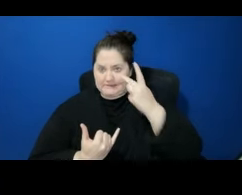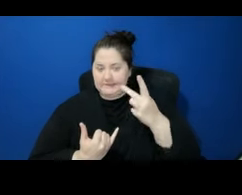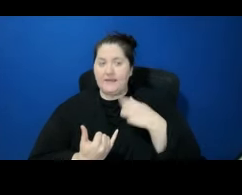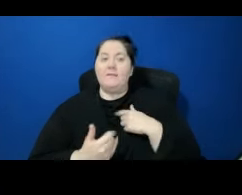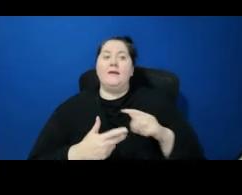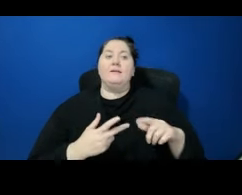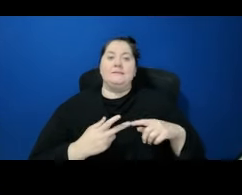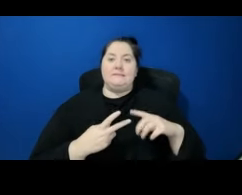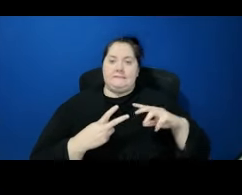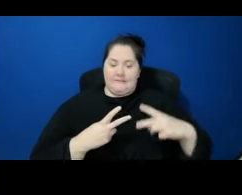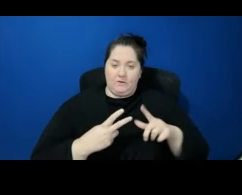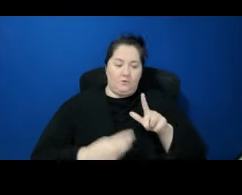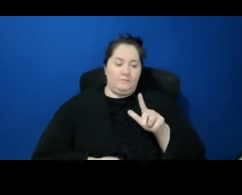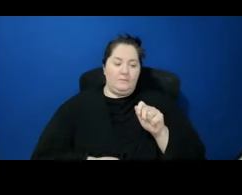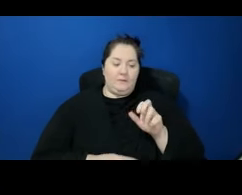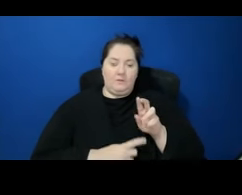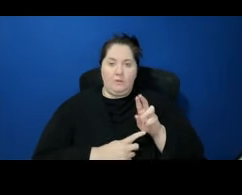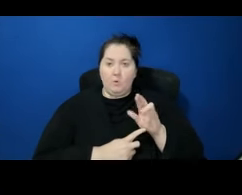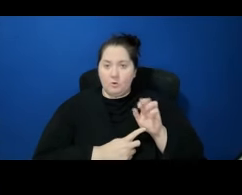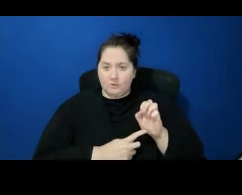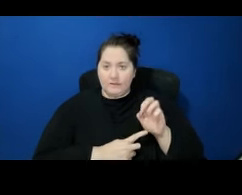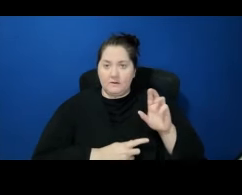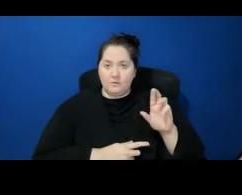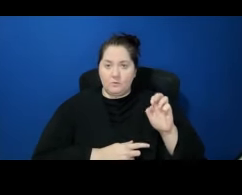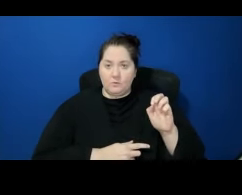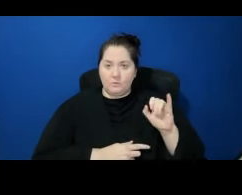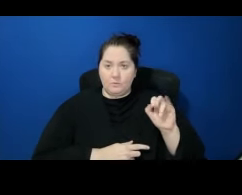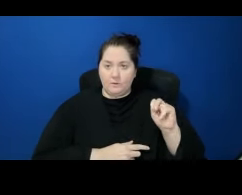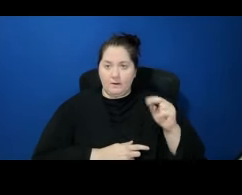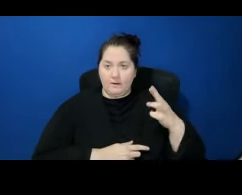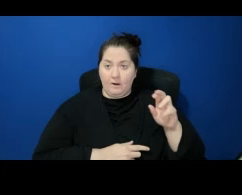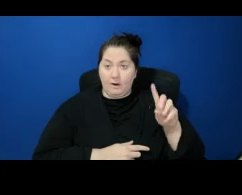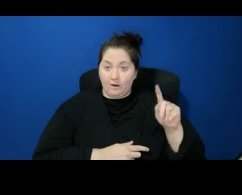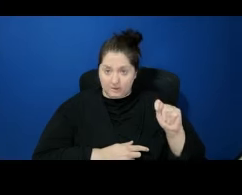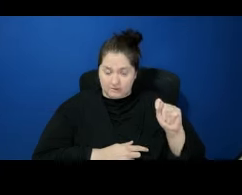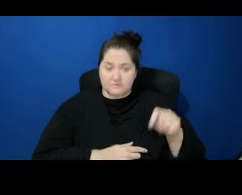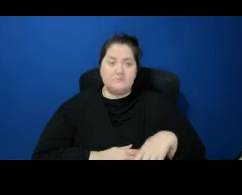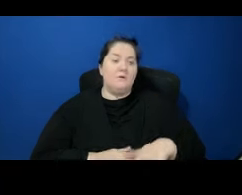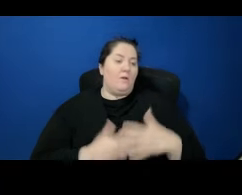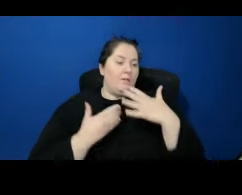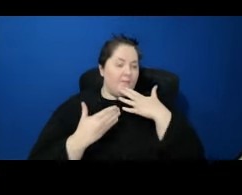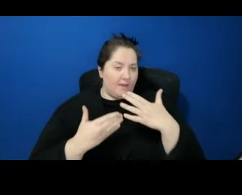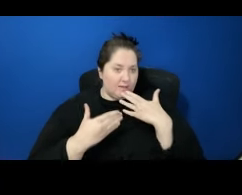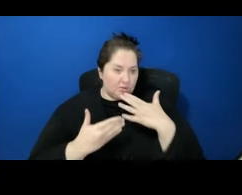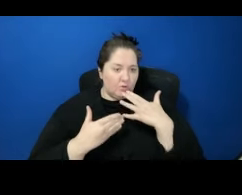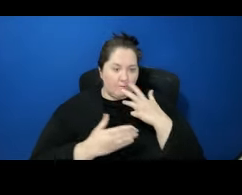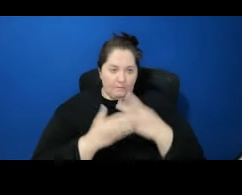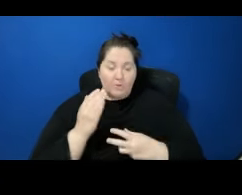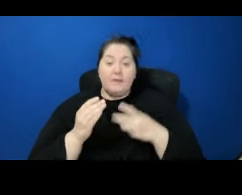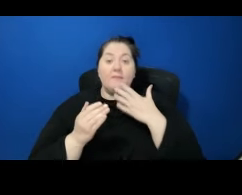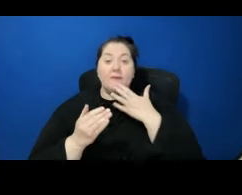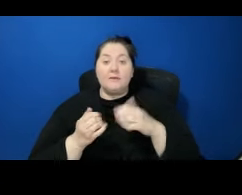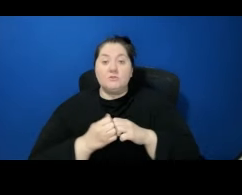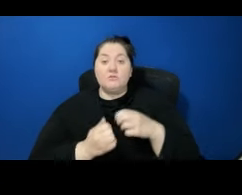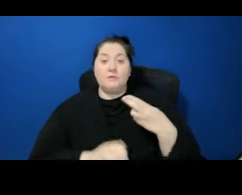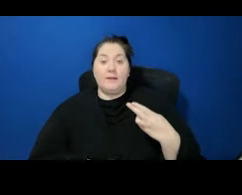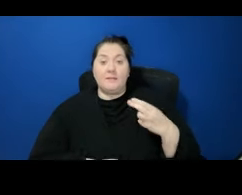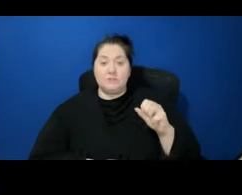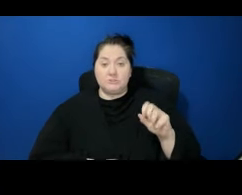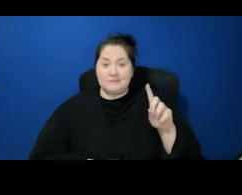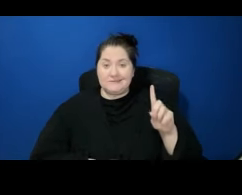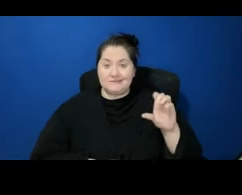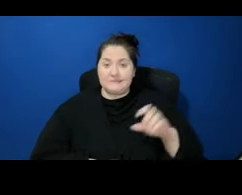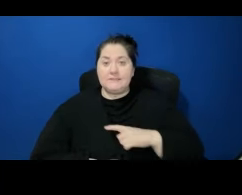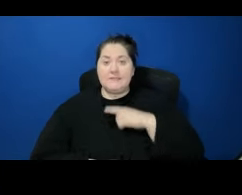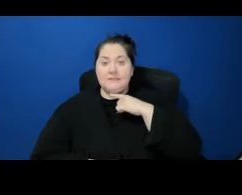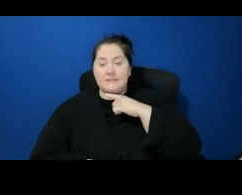we'll be joined by Lori Reinhardt. Thank you both in advance, and thank you to the Hearing Deaf and sorry, thank you to the Hearing